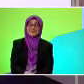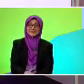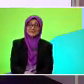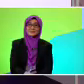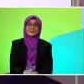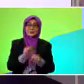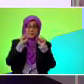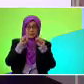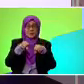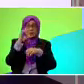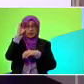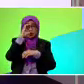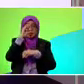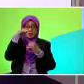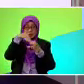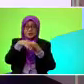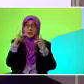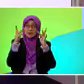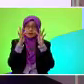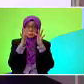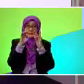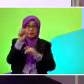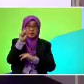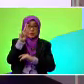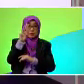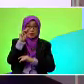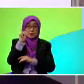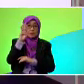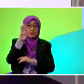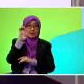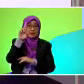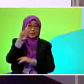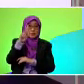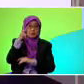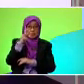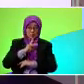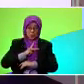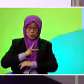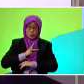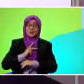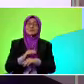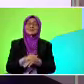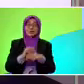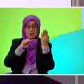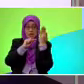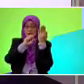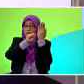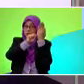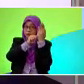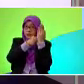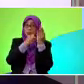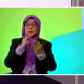lot of modules with good questions in it. So I took a few from Sumberku, and it's an